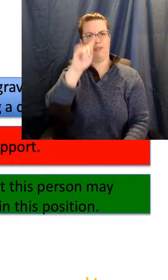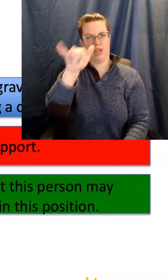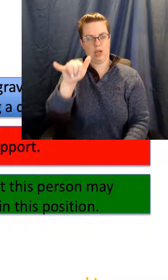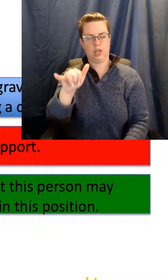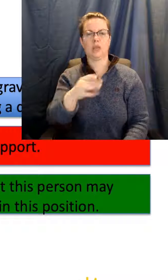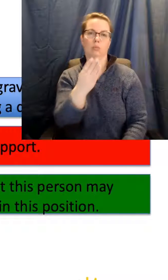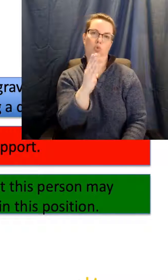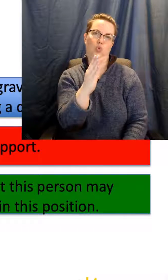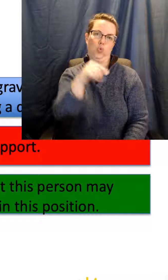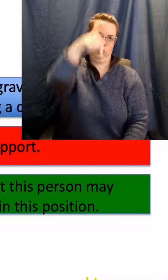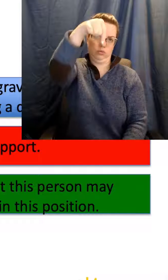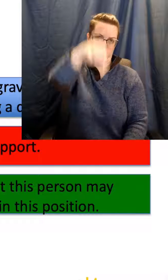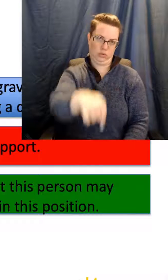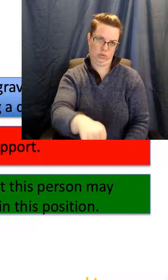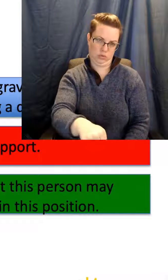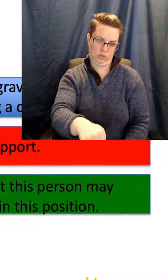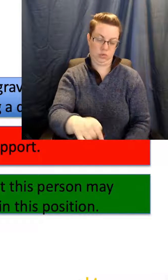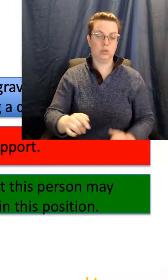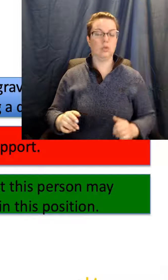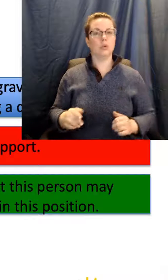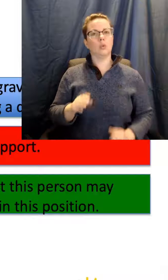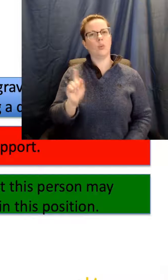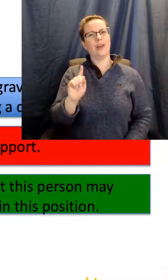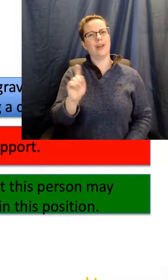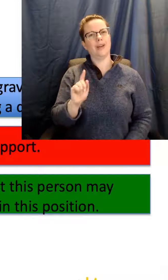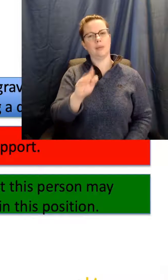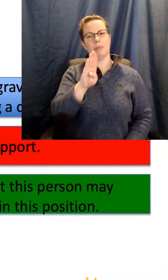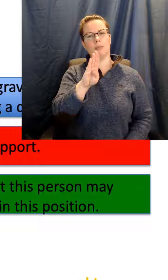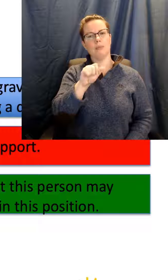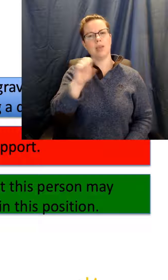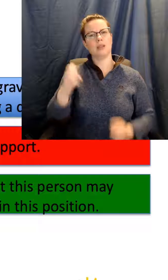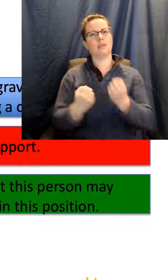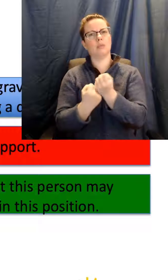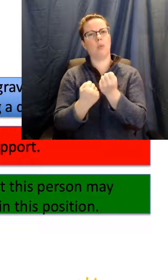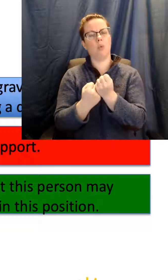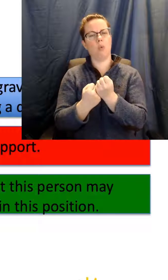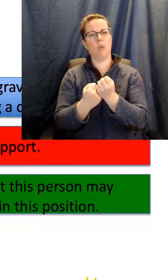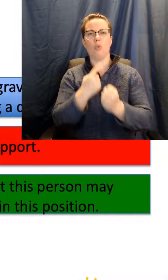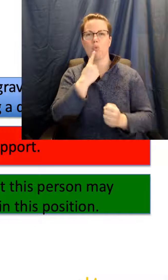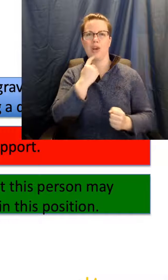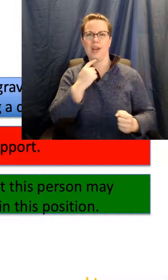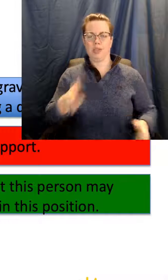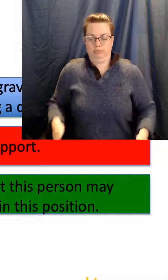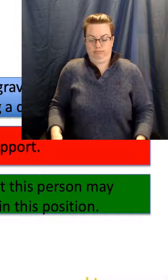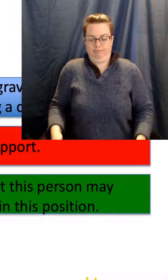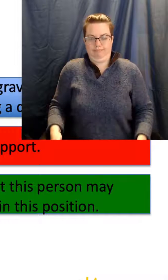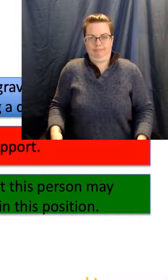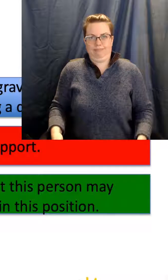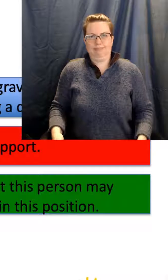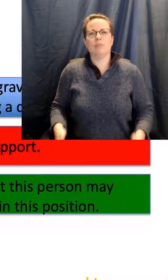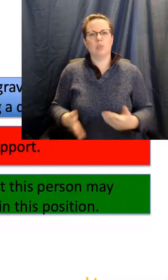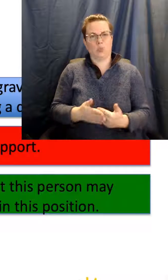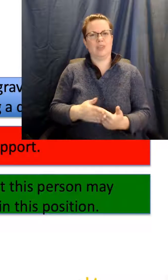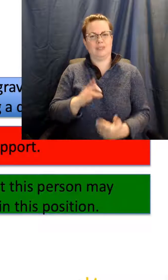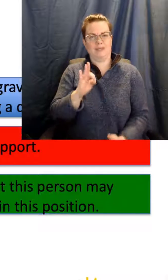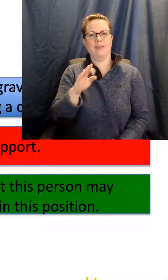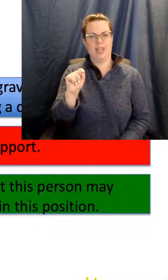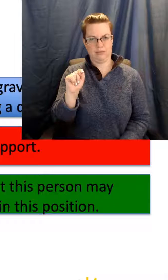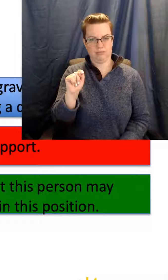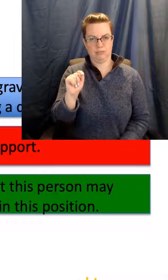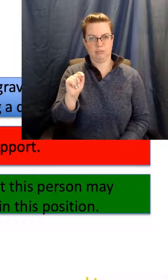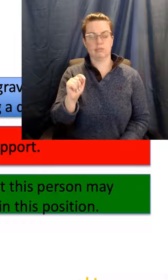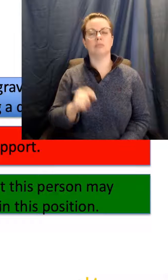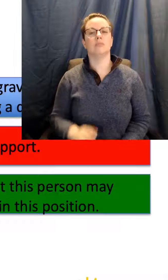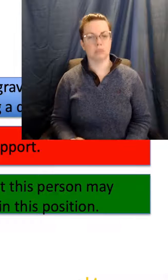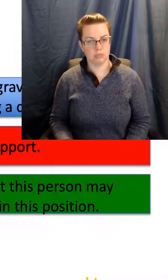because that's where the base of support is. And then his shoulders, that's where you're likely going to get an injury because he's working like this. Maybe he's stocking